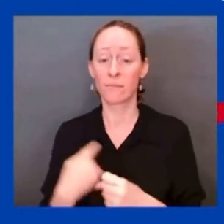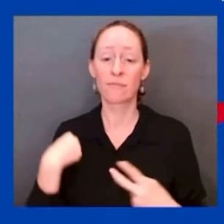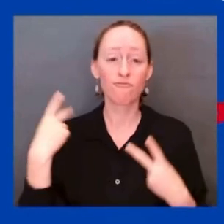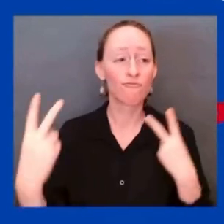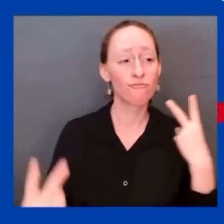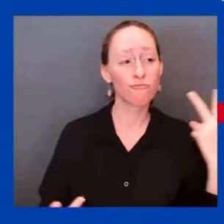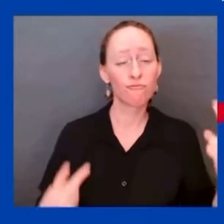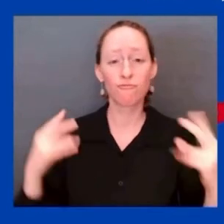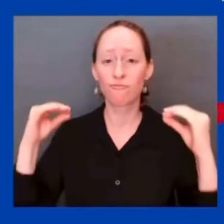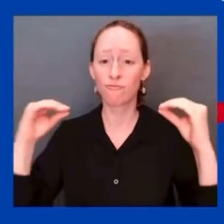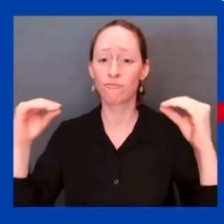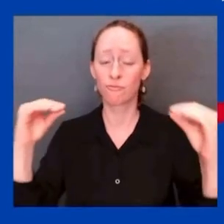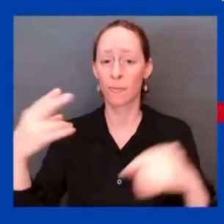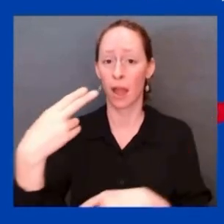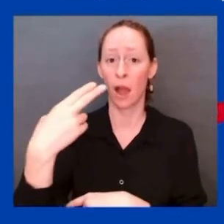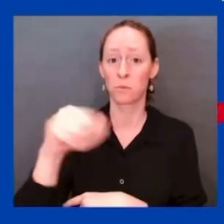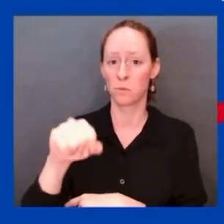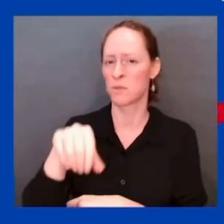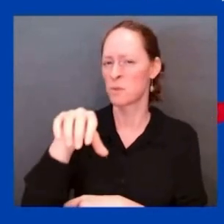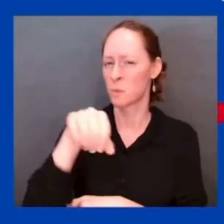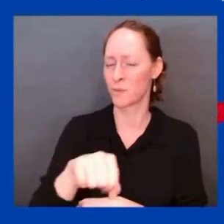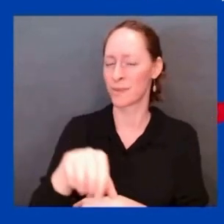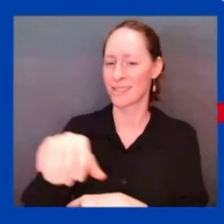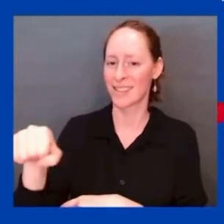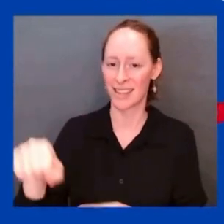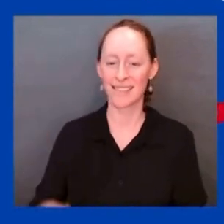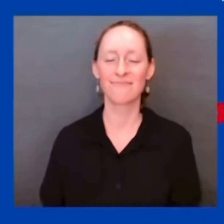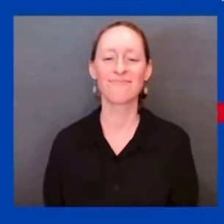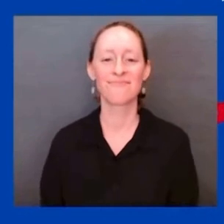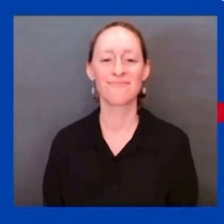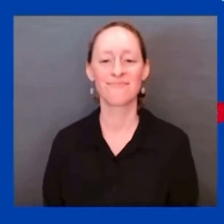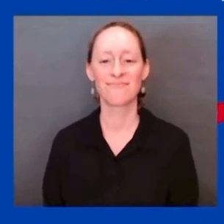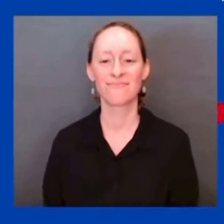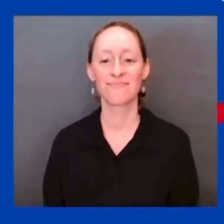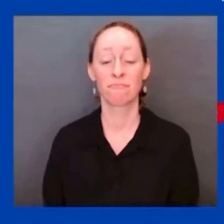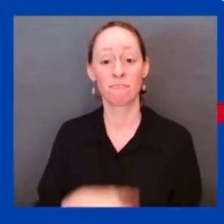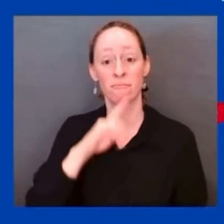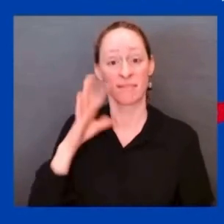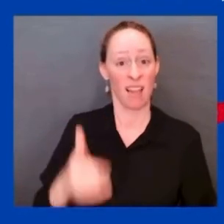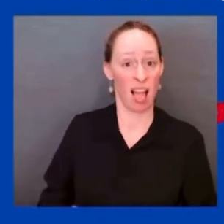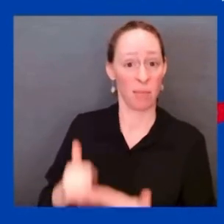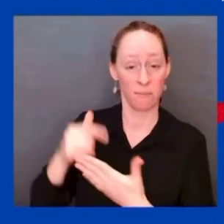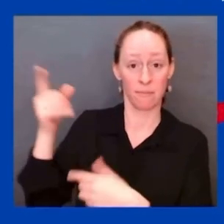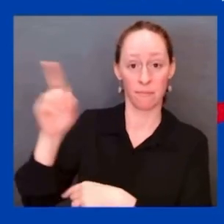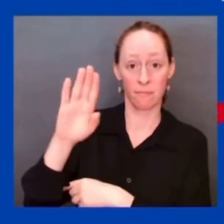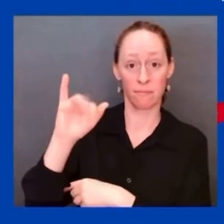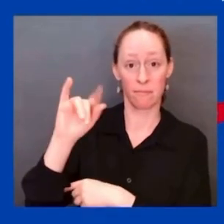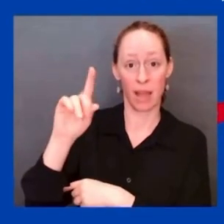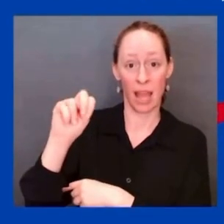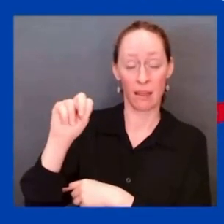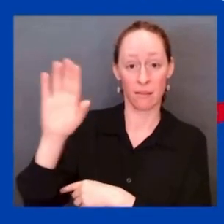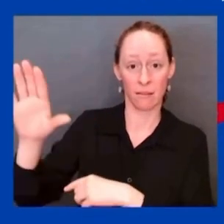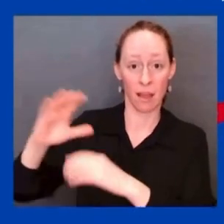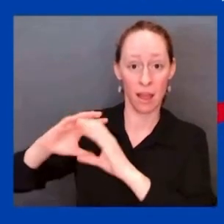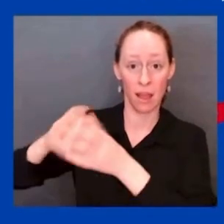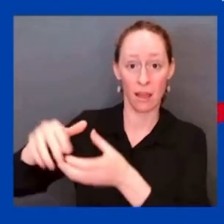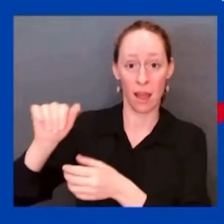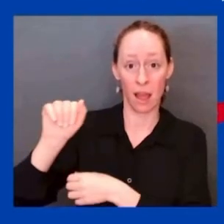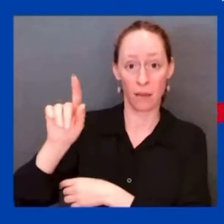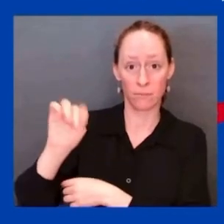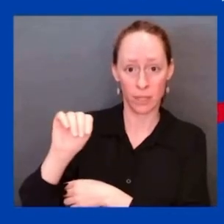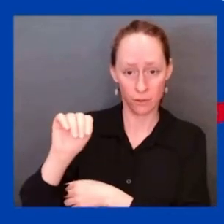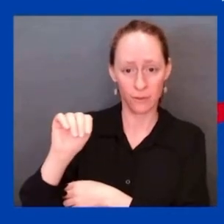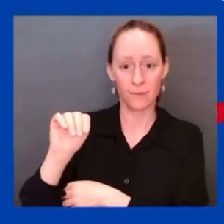of the Biden administration, I was able to be in the room with a small group of about 60 young men of color at the White House for a listening